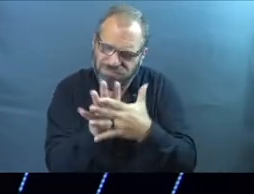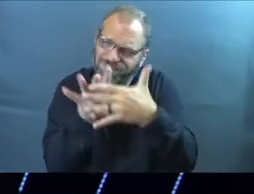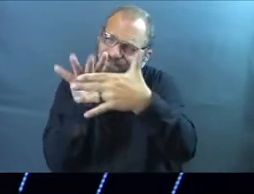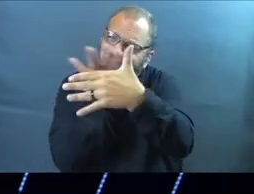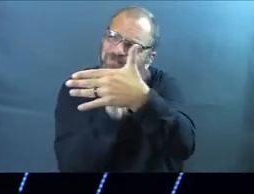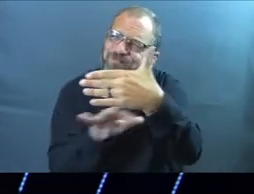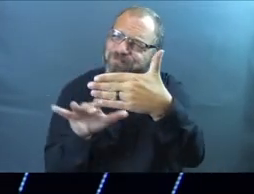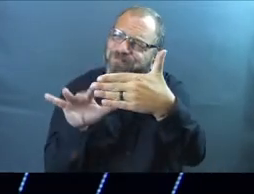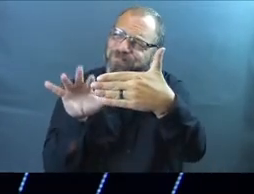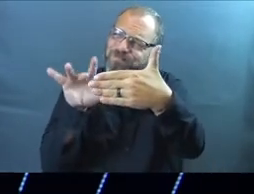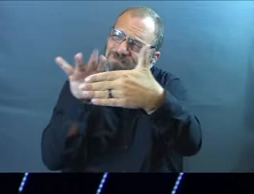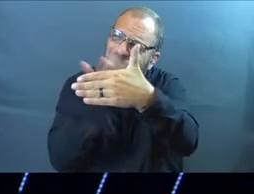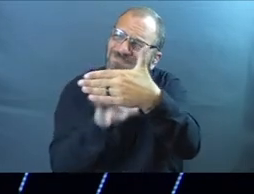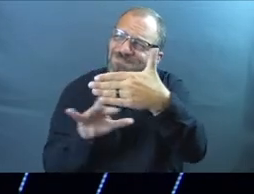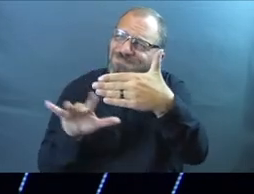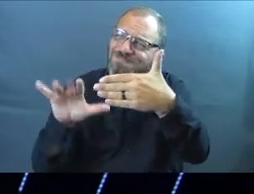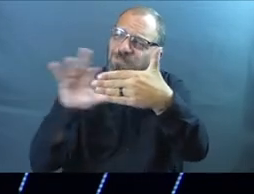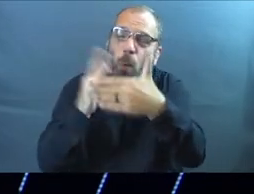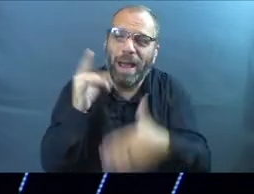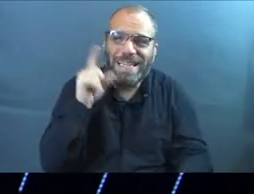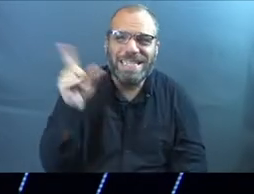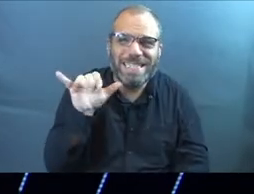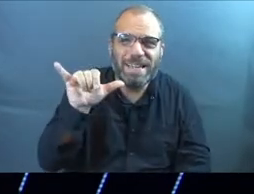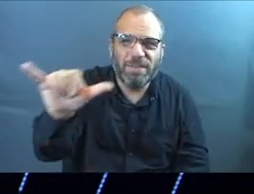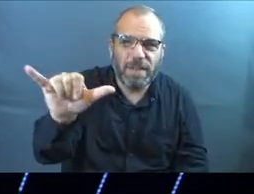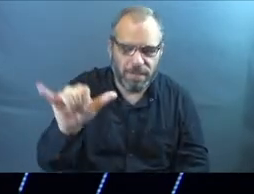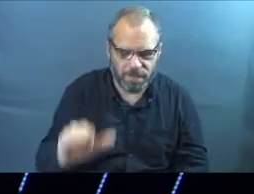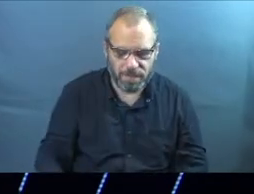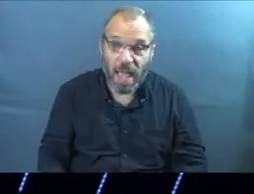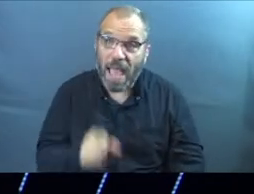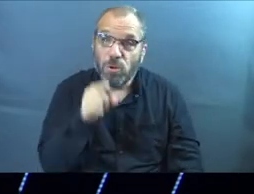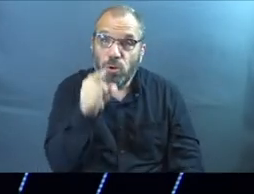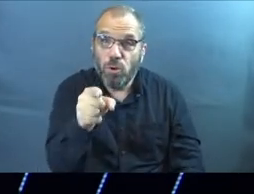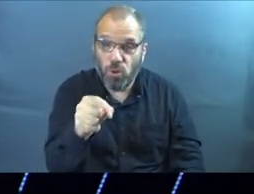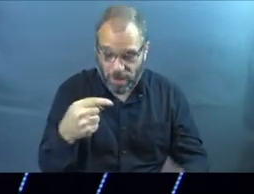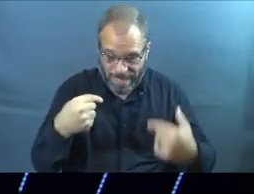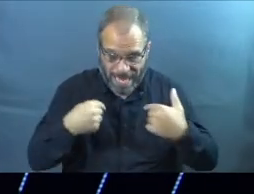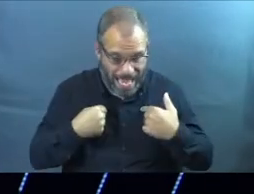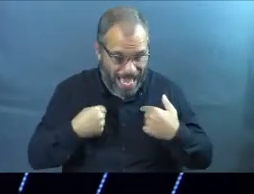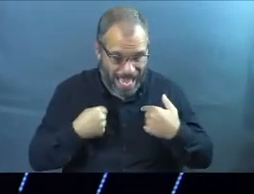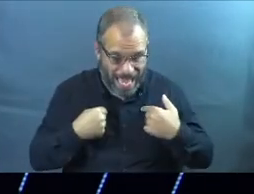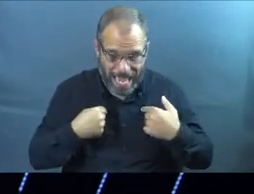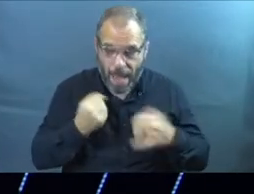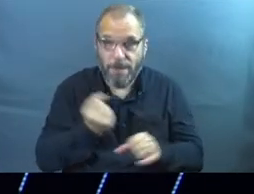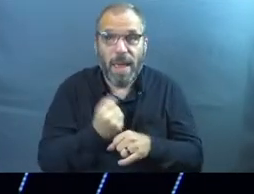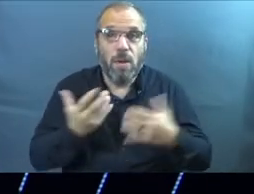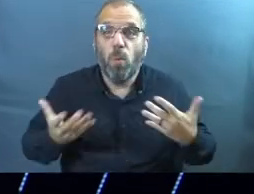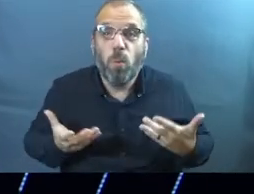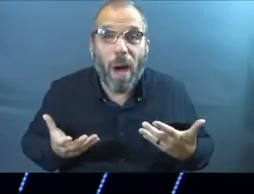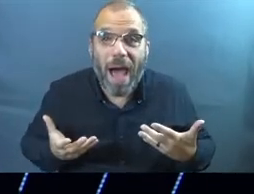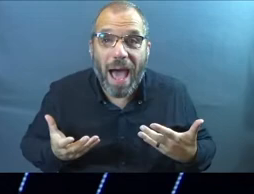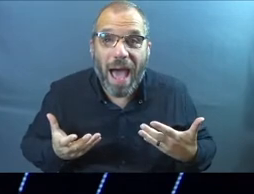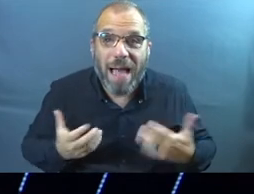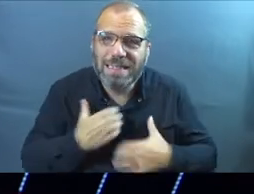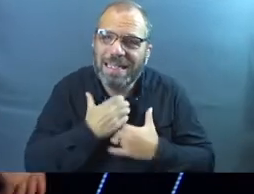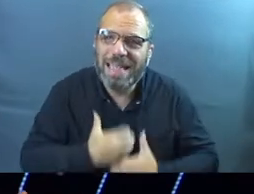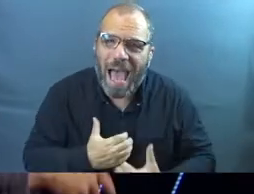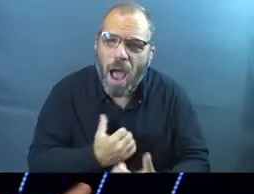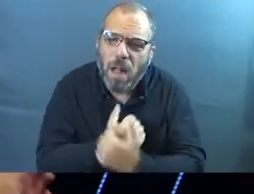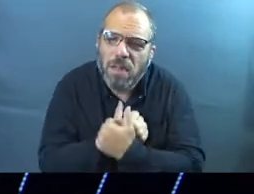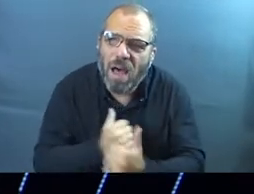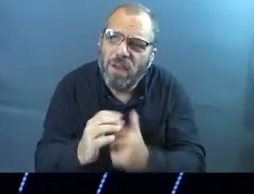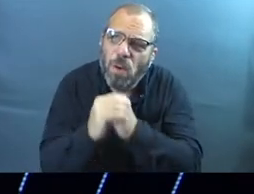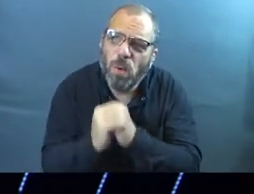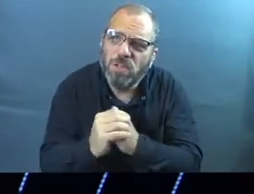him because he is infinite. And we are a creatures who are made to desire and love and worship